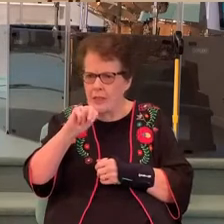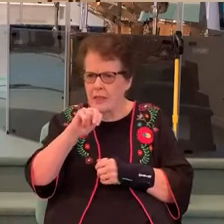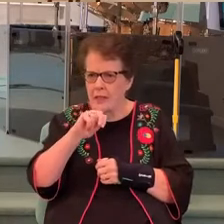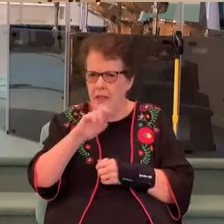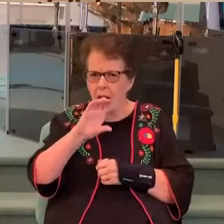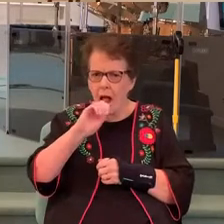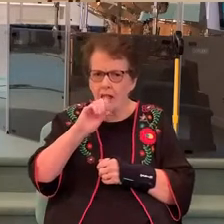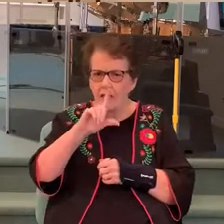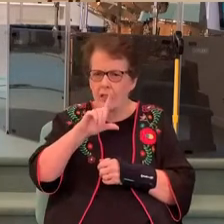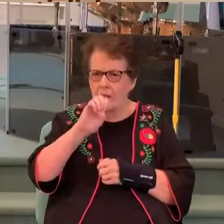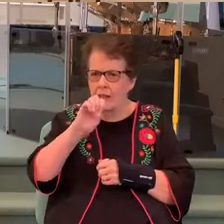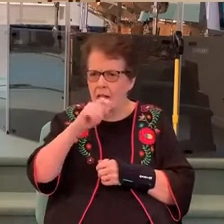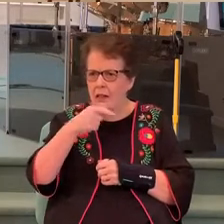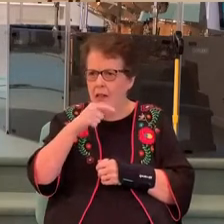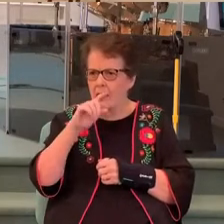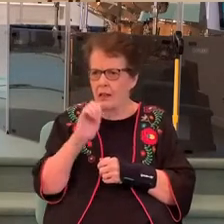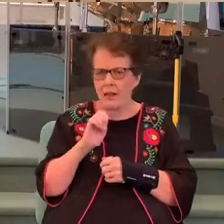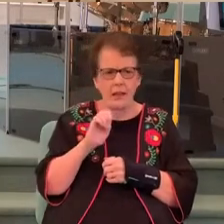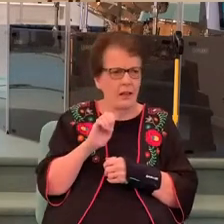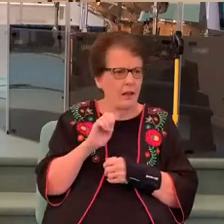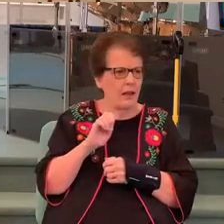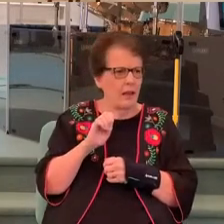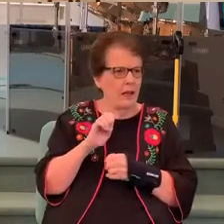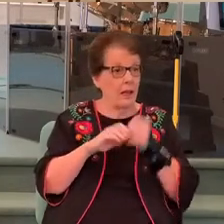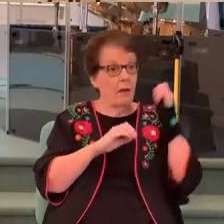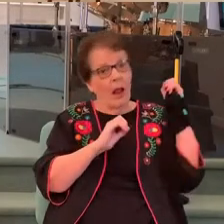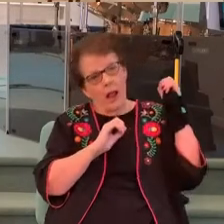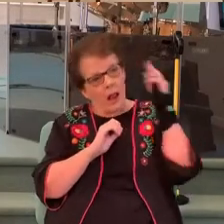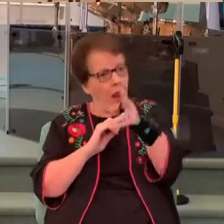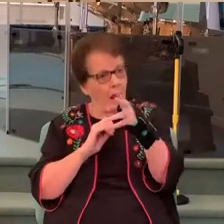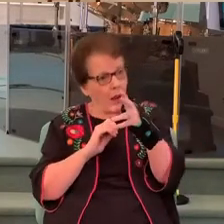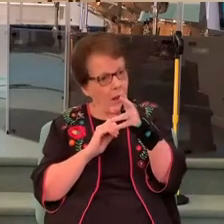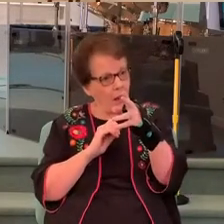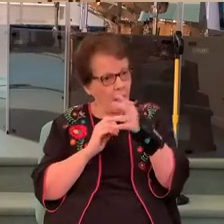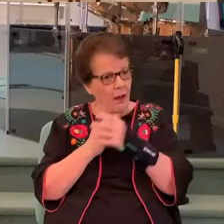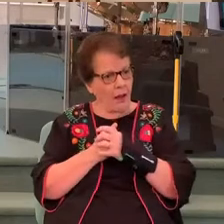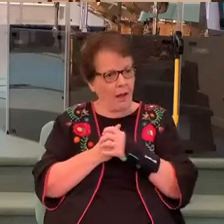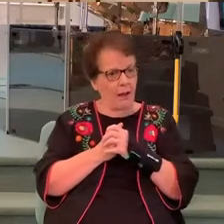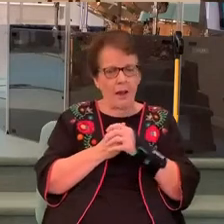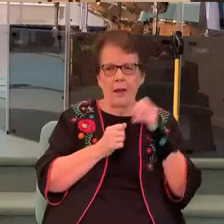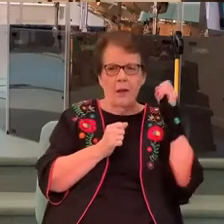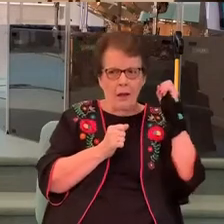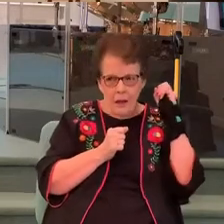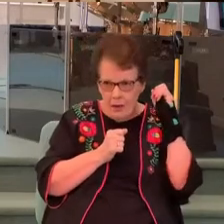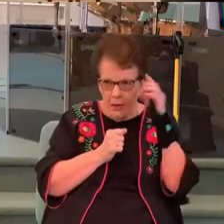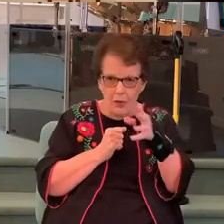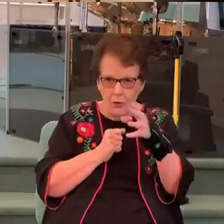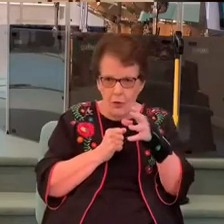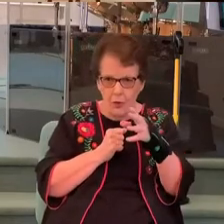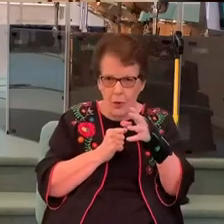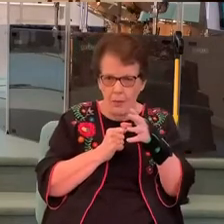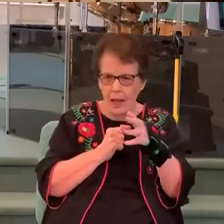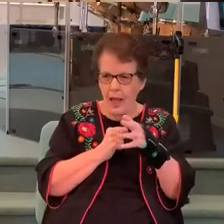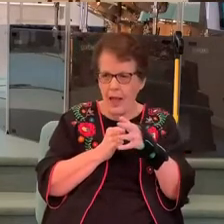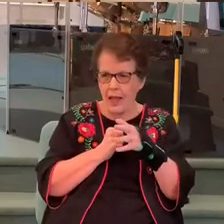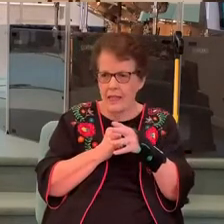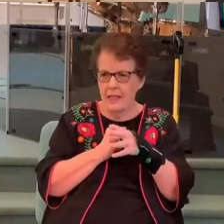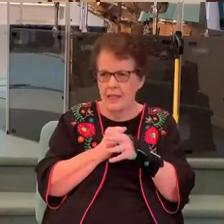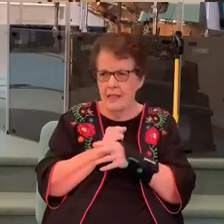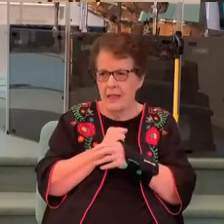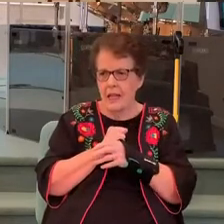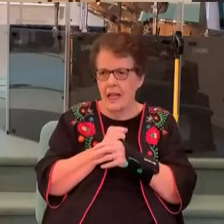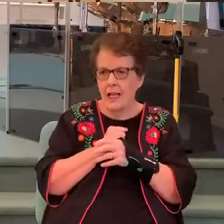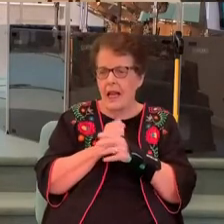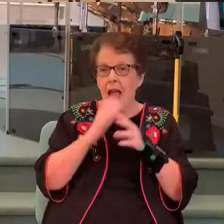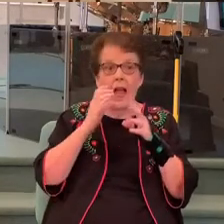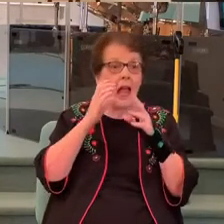Mary pass. Doug Flutie was like 5'2". He weighed about as much as a lunch bucket. And he beat this powerhouse with